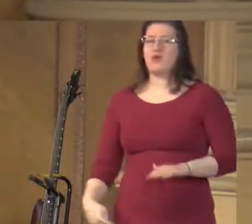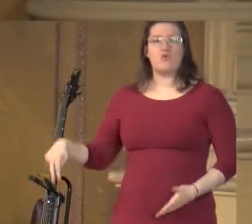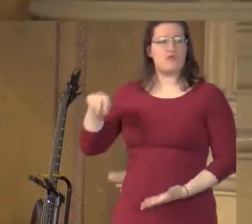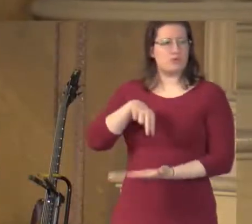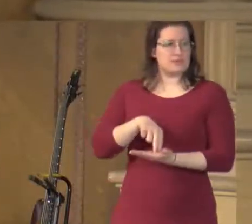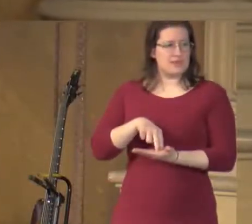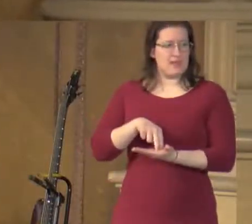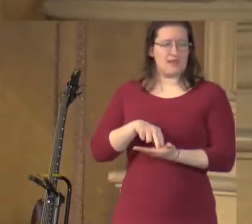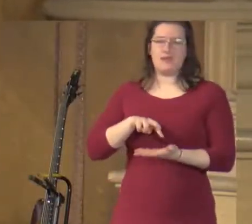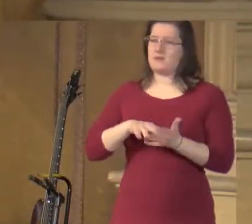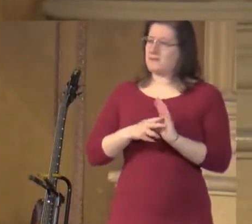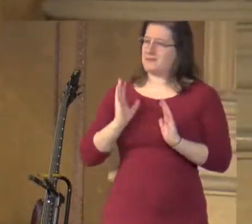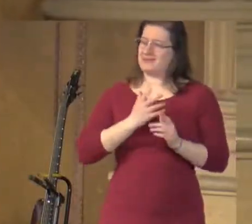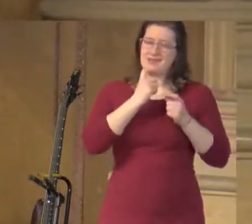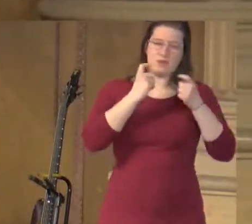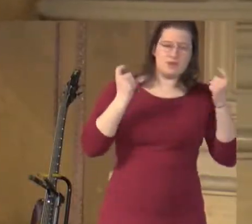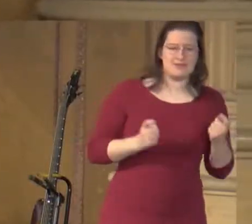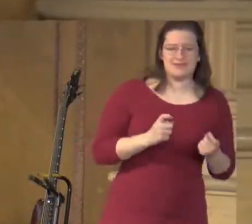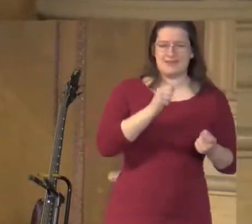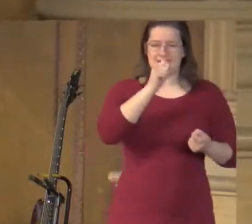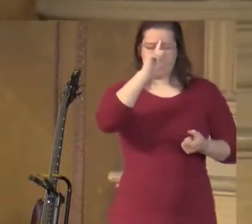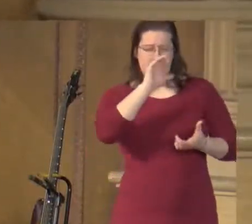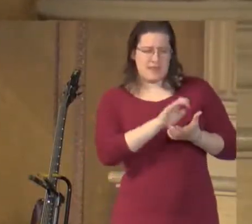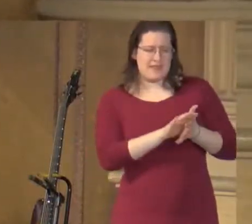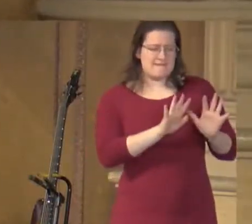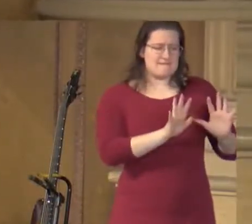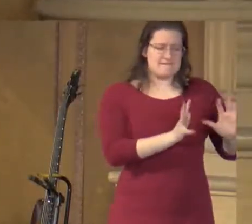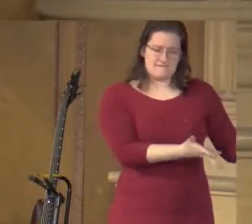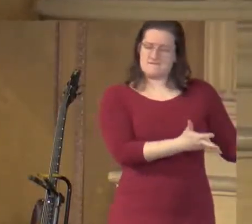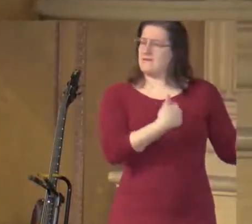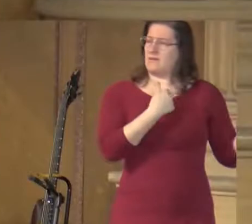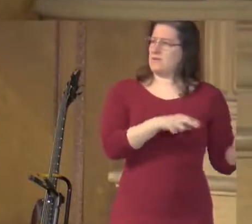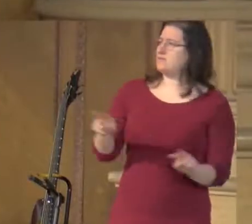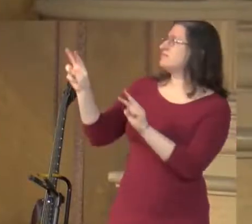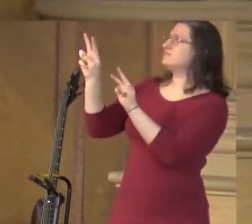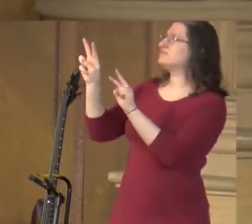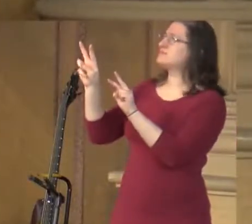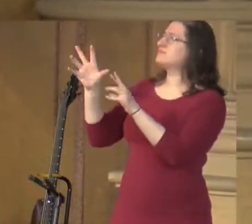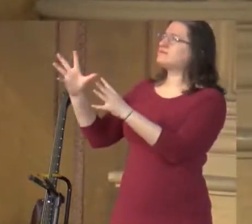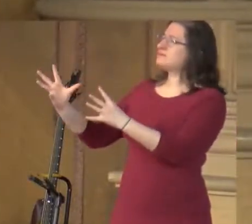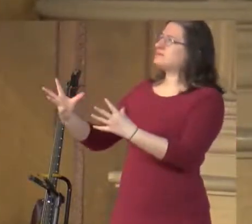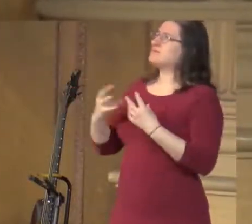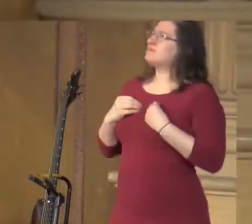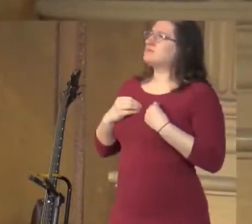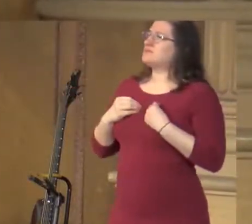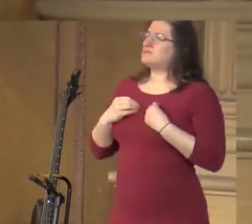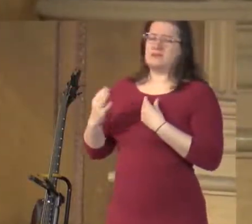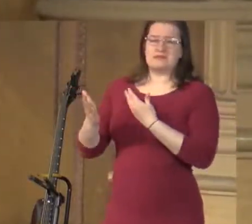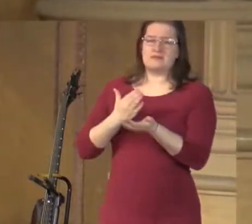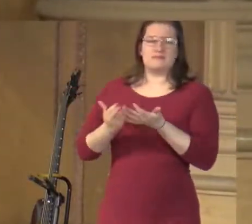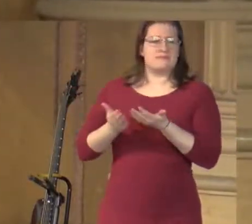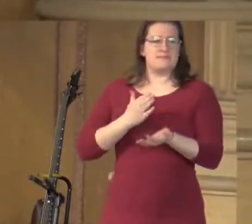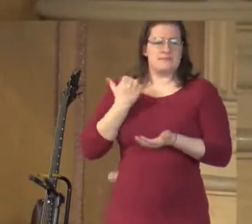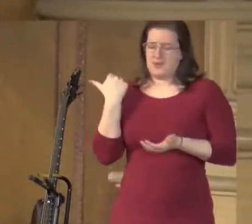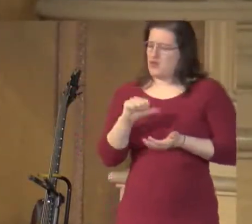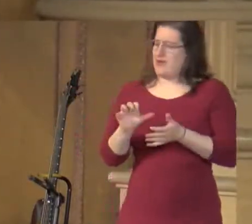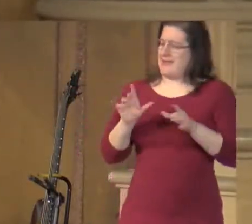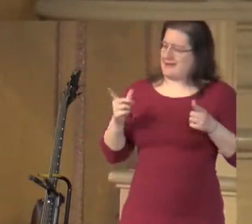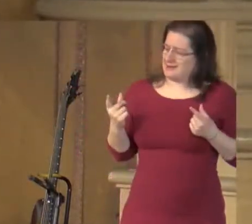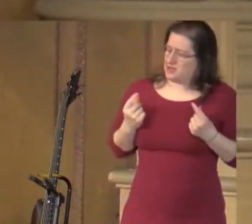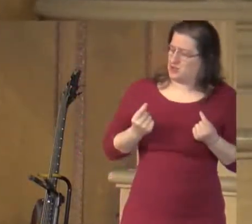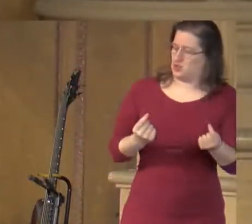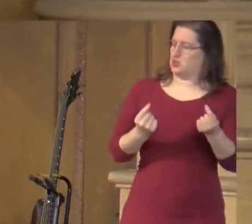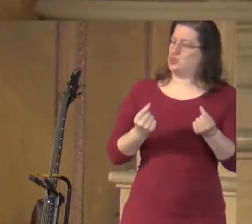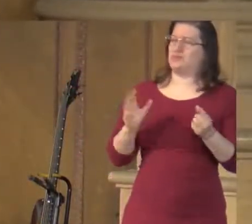unbelief and we turn to believe in him and we receive him by faith without contributing any of our own religious works to that at all we just